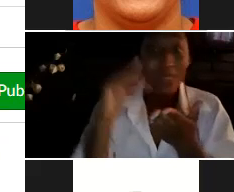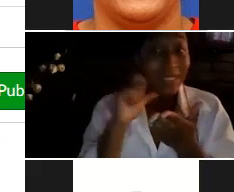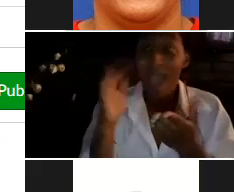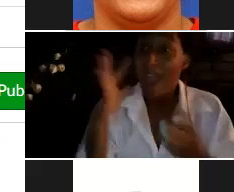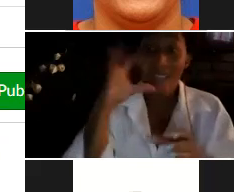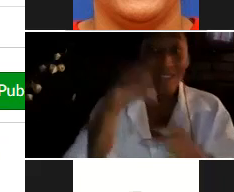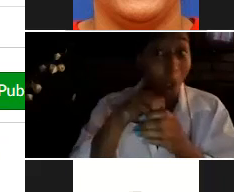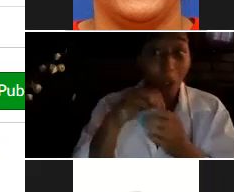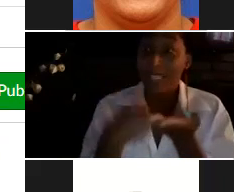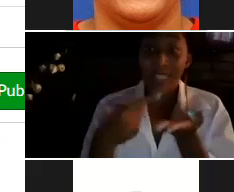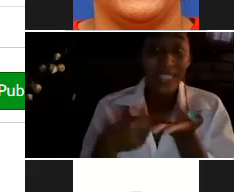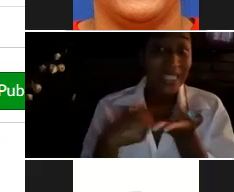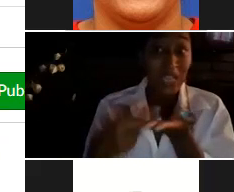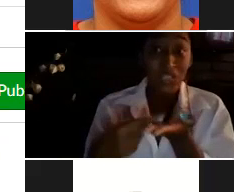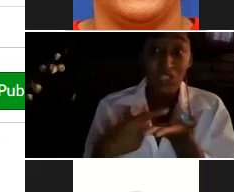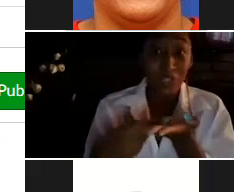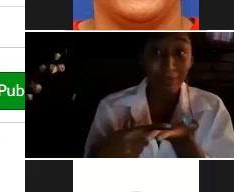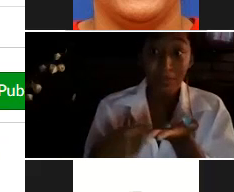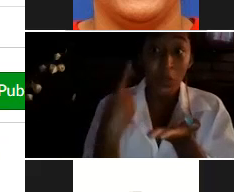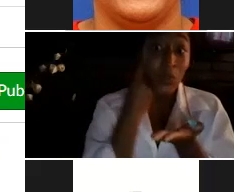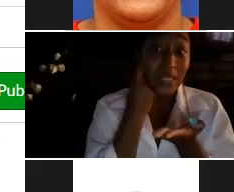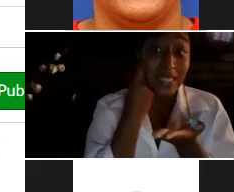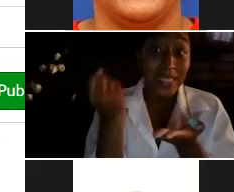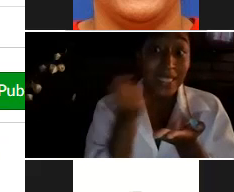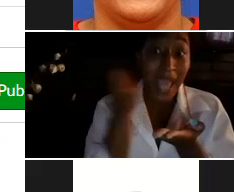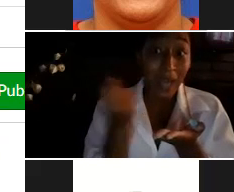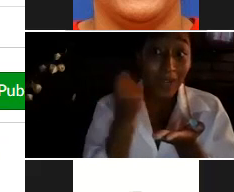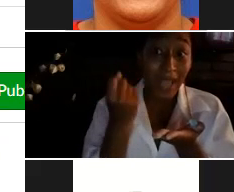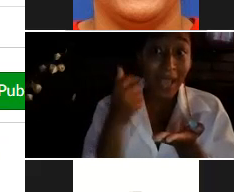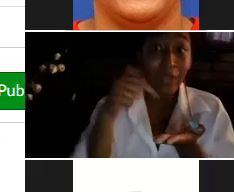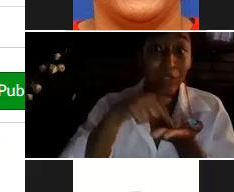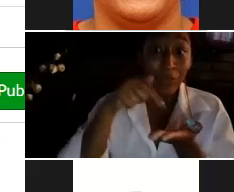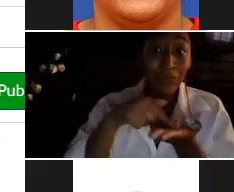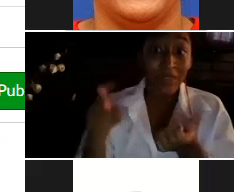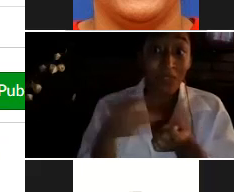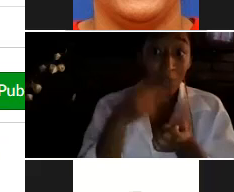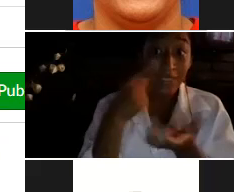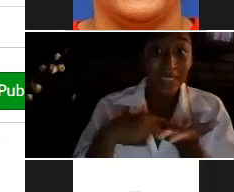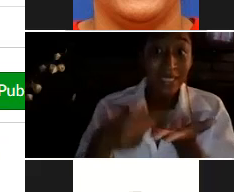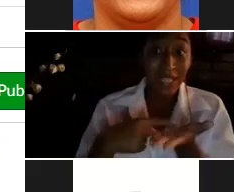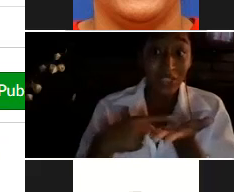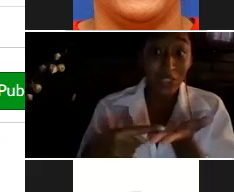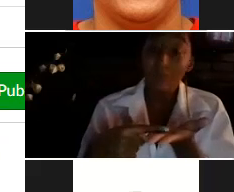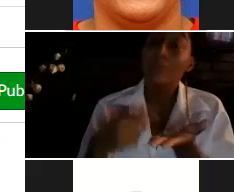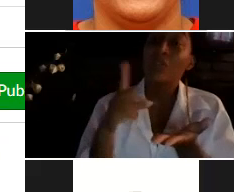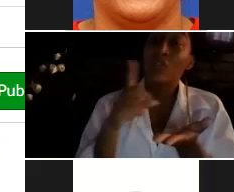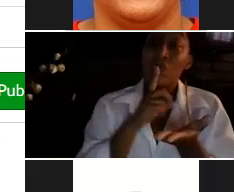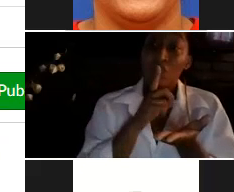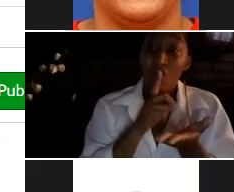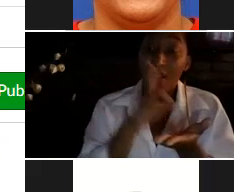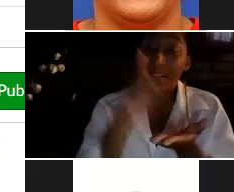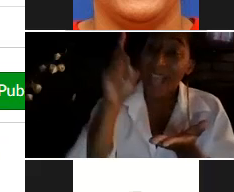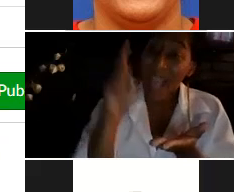that related to the nature of science and measurement. You're shooting yourself in the foot if you're not doing